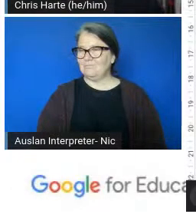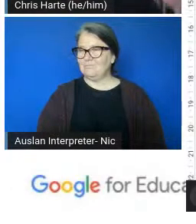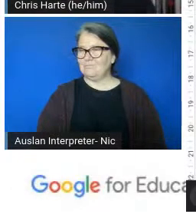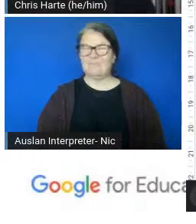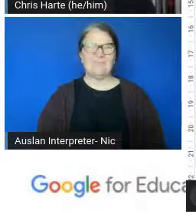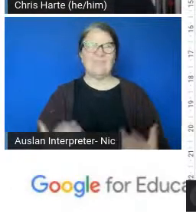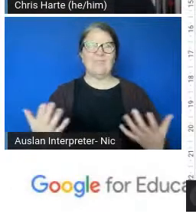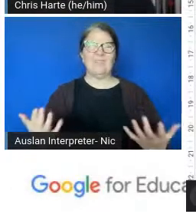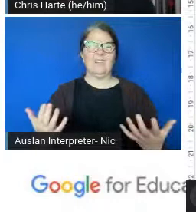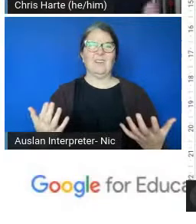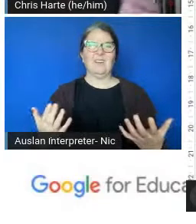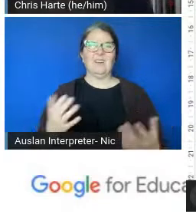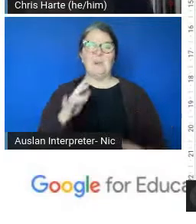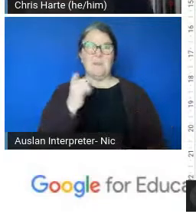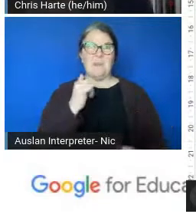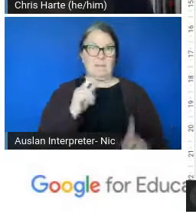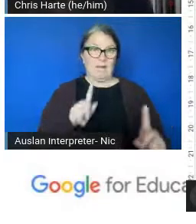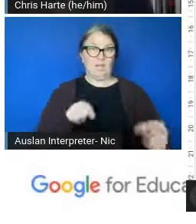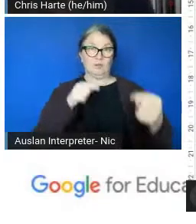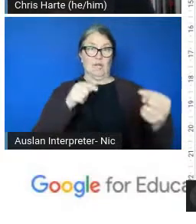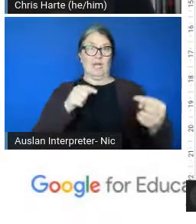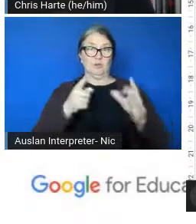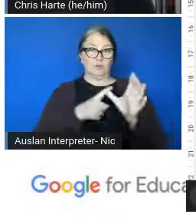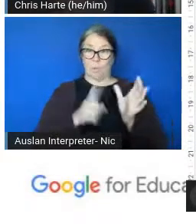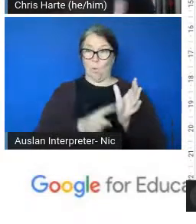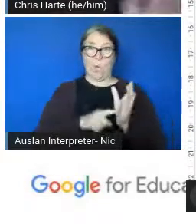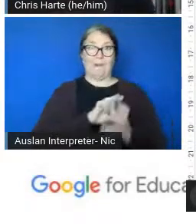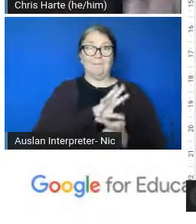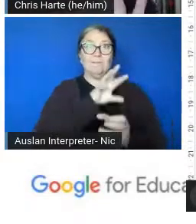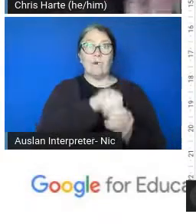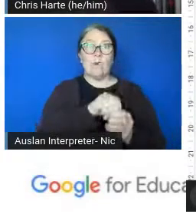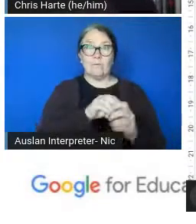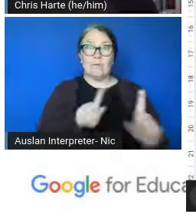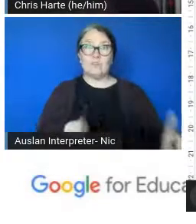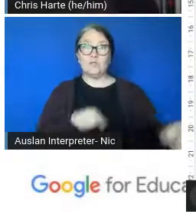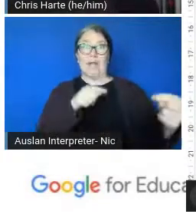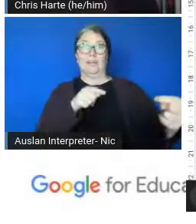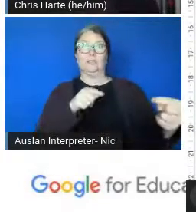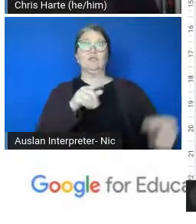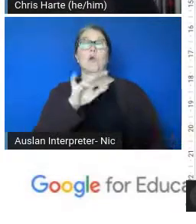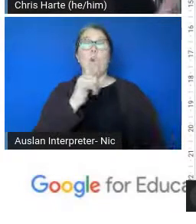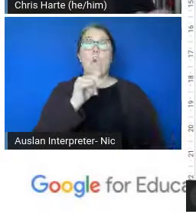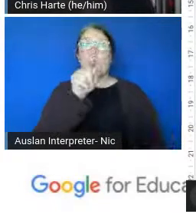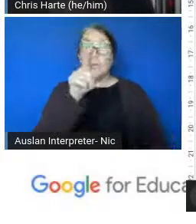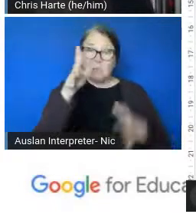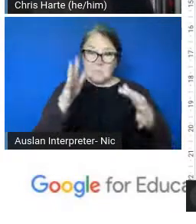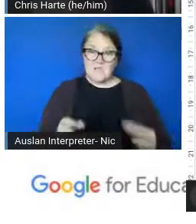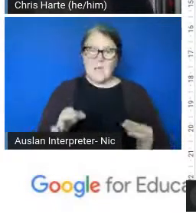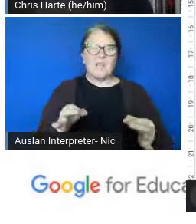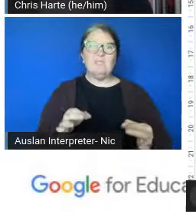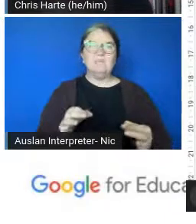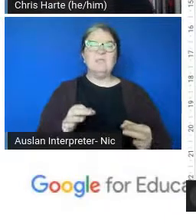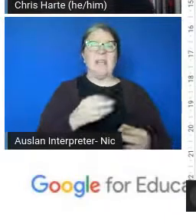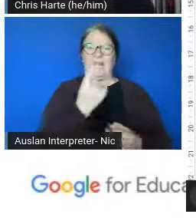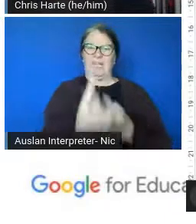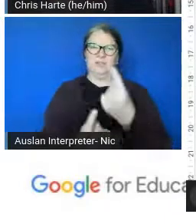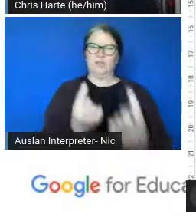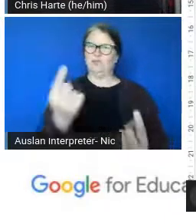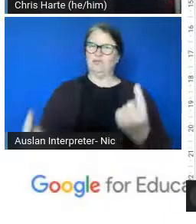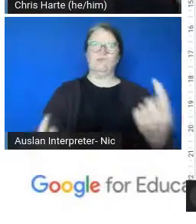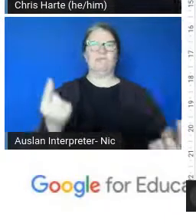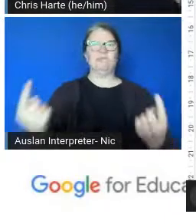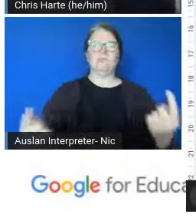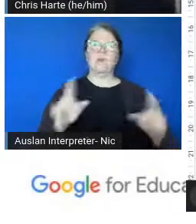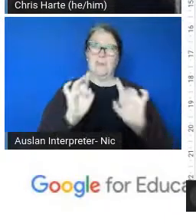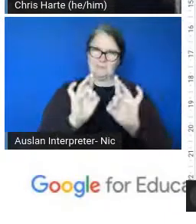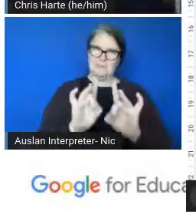challenge that you're all going to tackle. Or you might decide that each child can choose their own challenge. And that all of that's very valid. But the questions that we